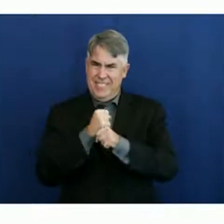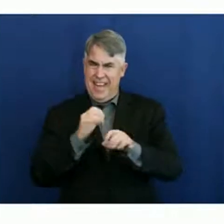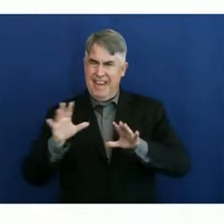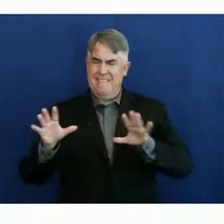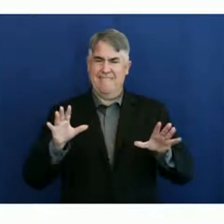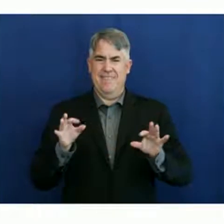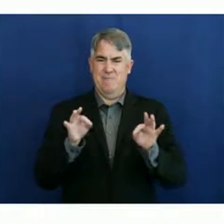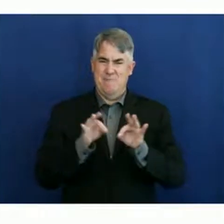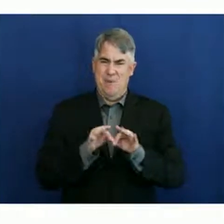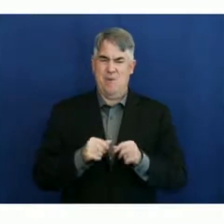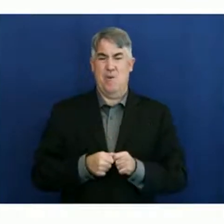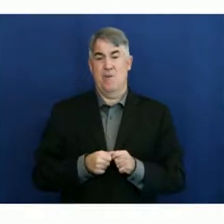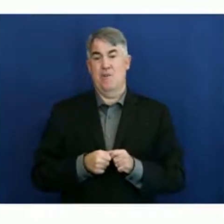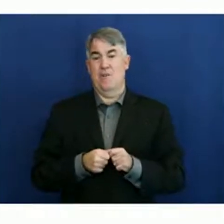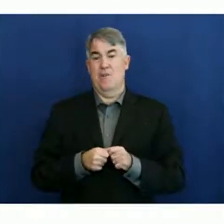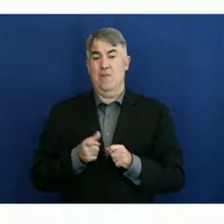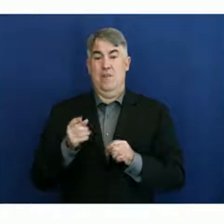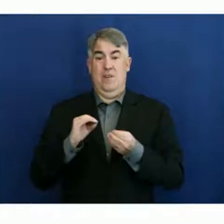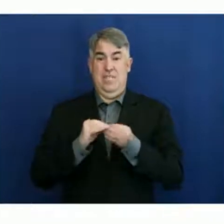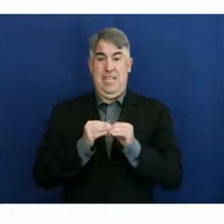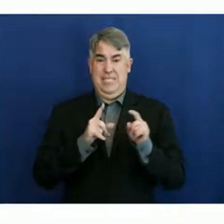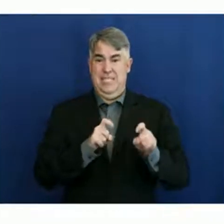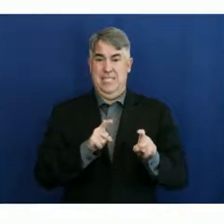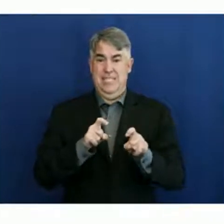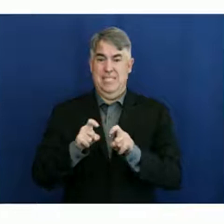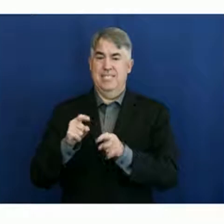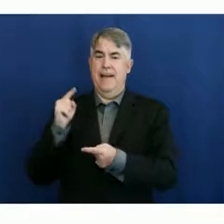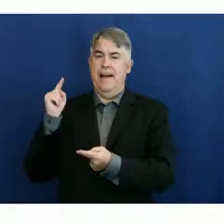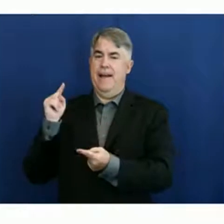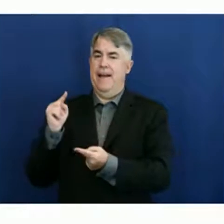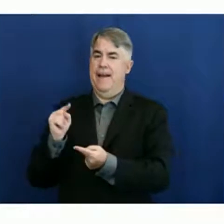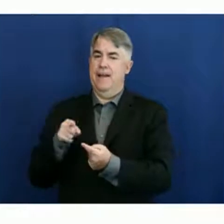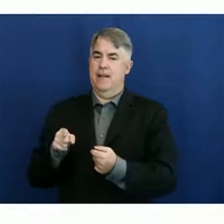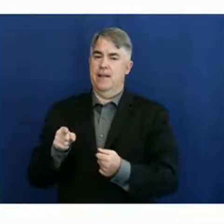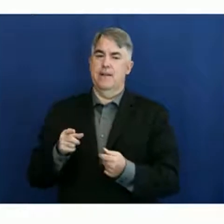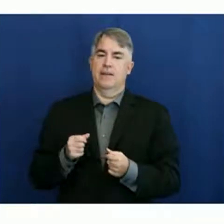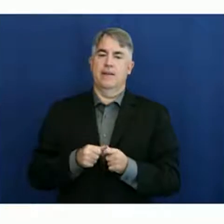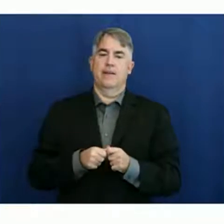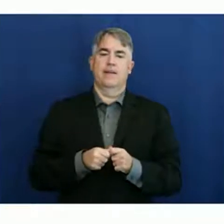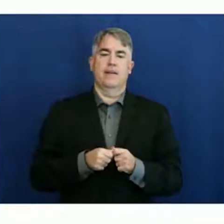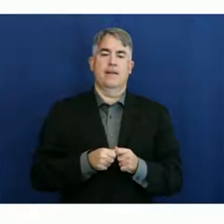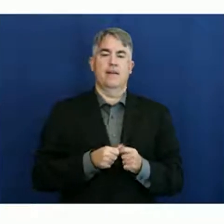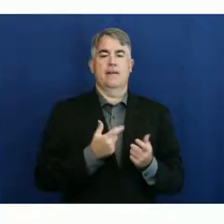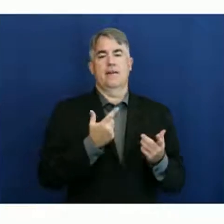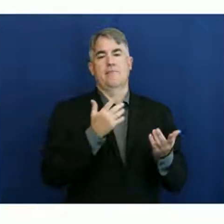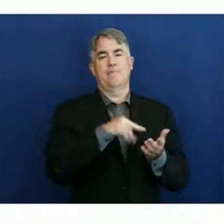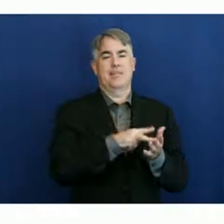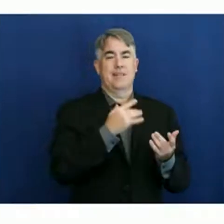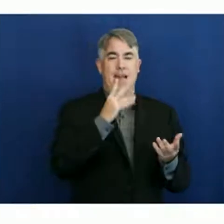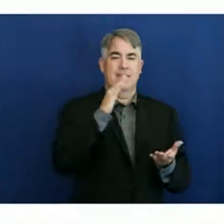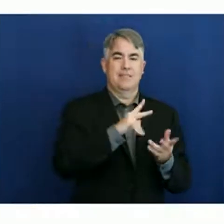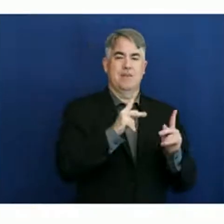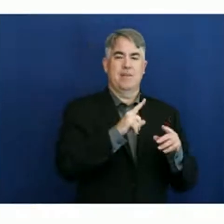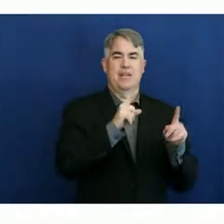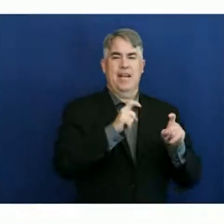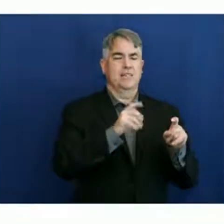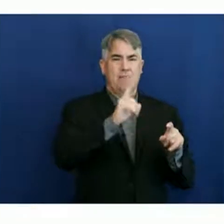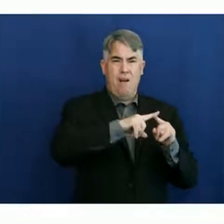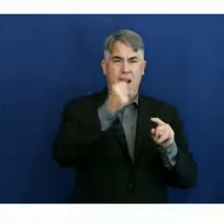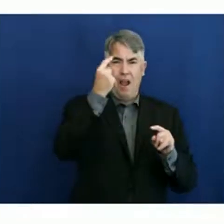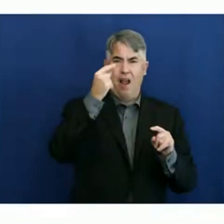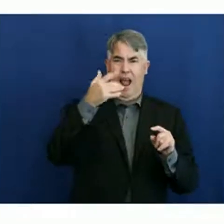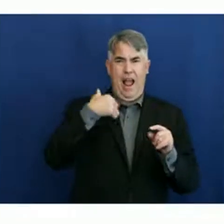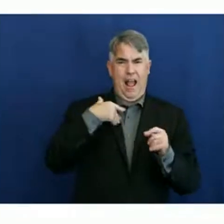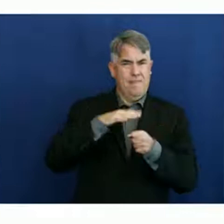You know, testing numbers going down, fewer people are getting tested. We remain, robust testing is available, but on the whole, we think that we are doing